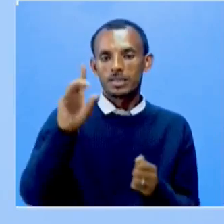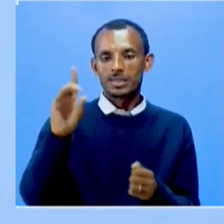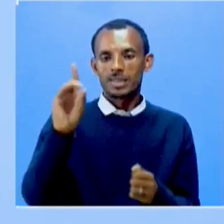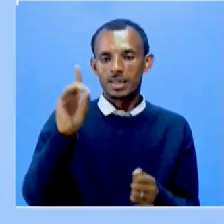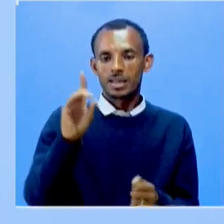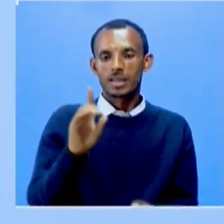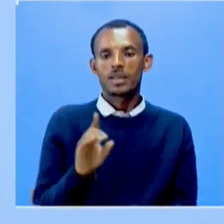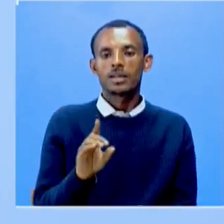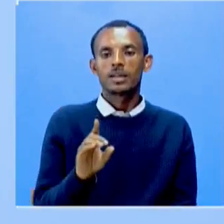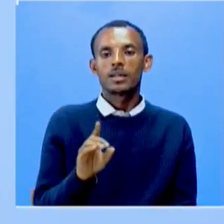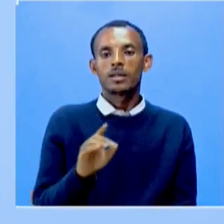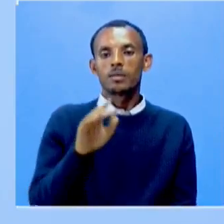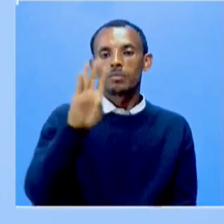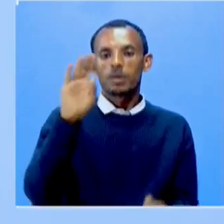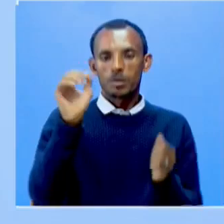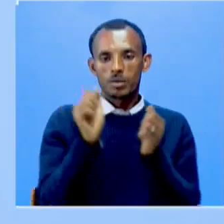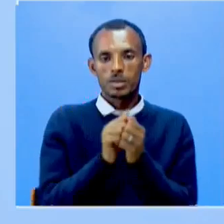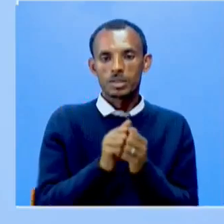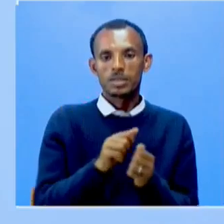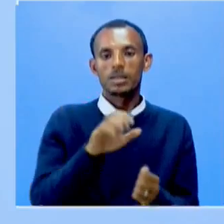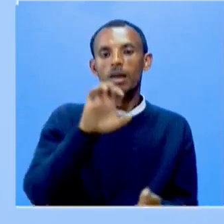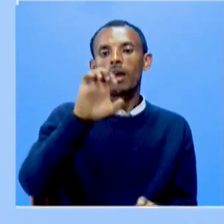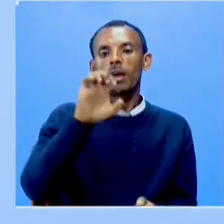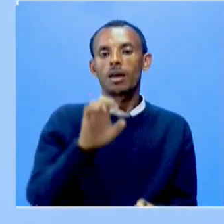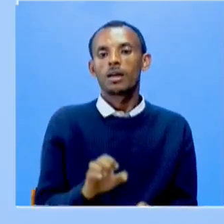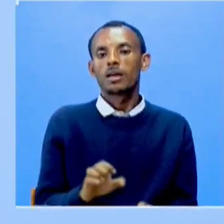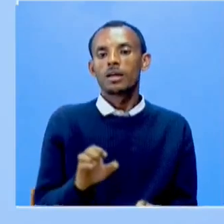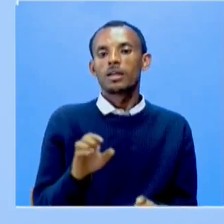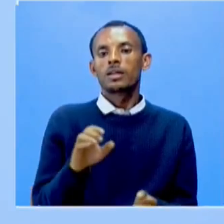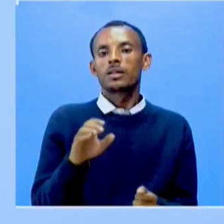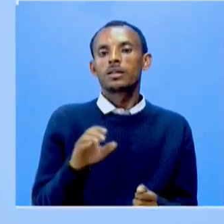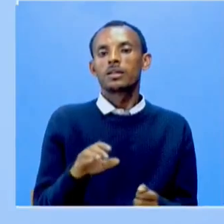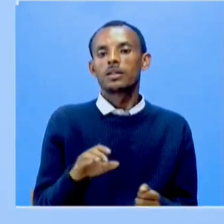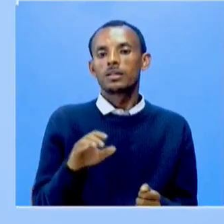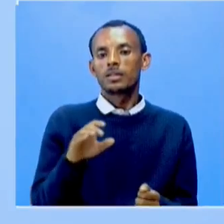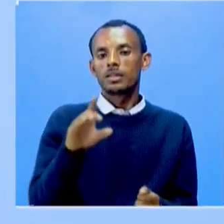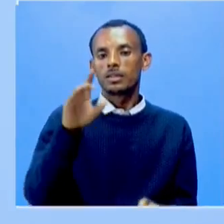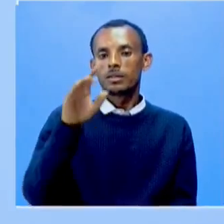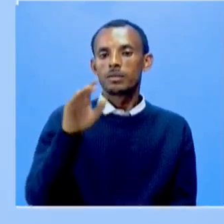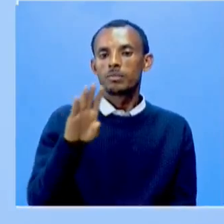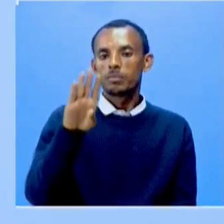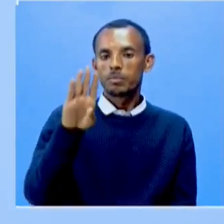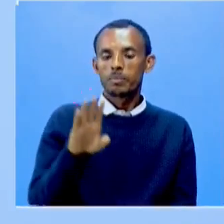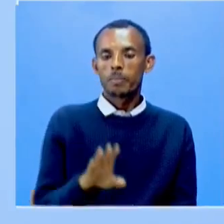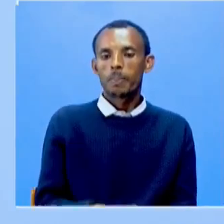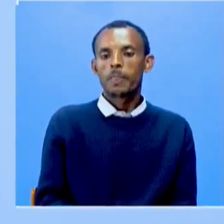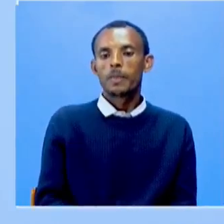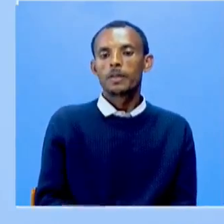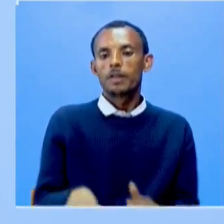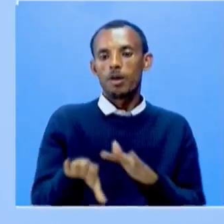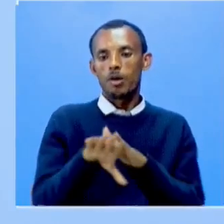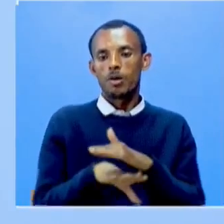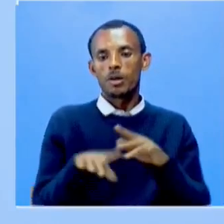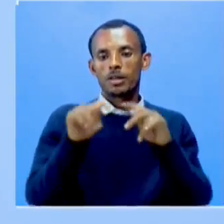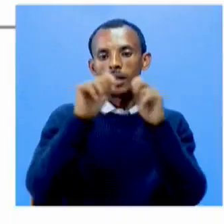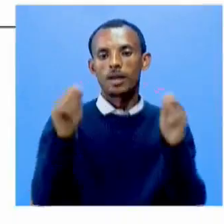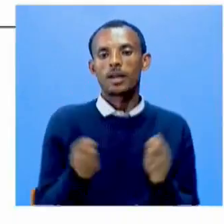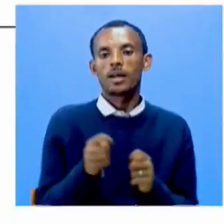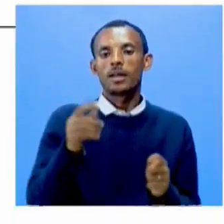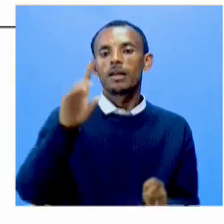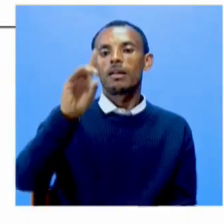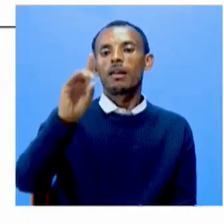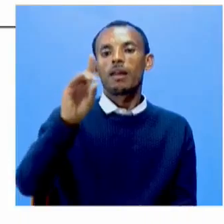congruent. B fits with E. So I'll write in the same order for lower triangle. A, we start from